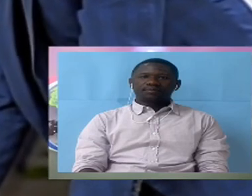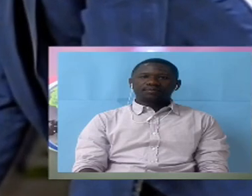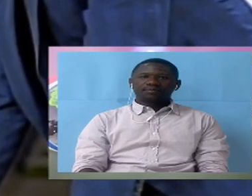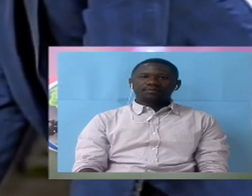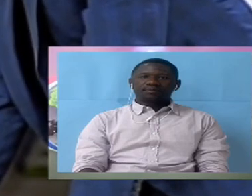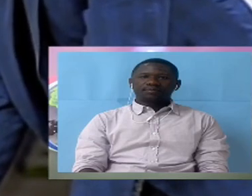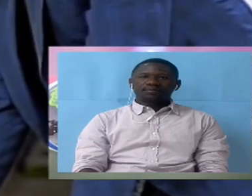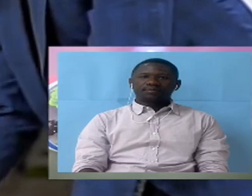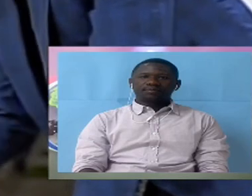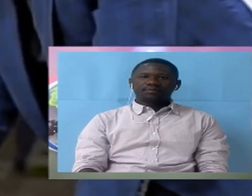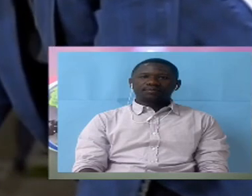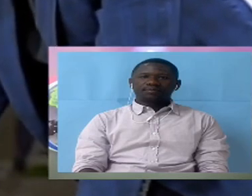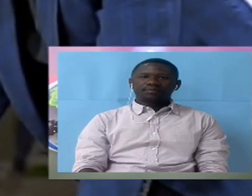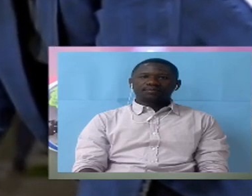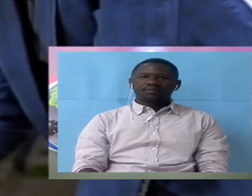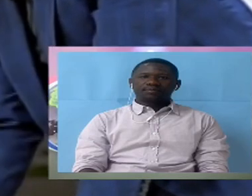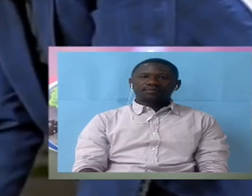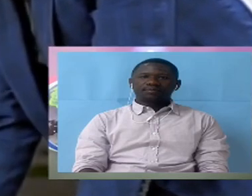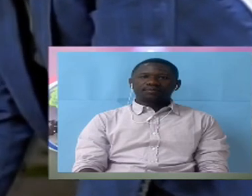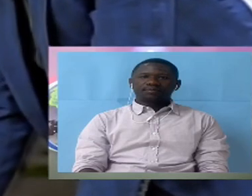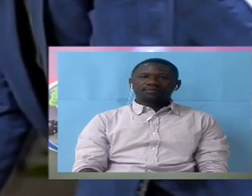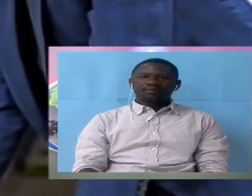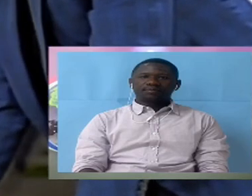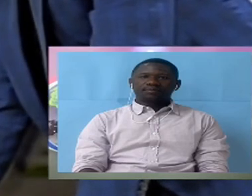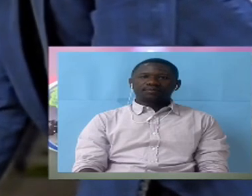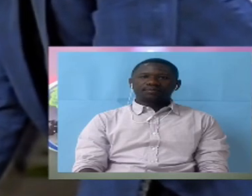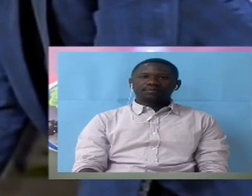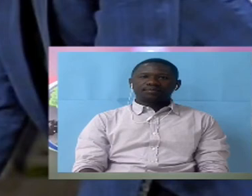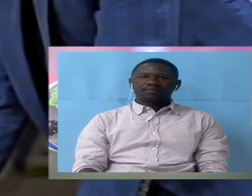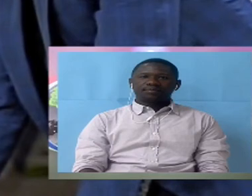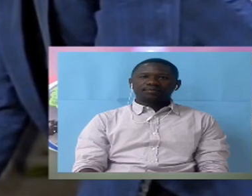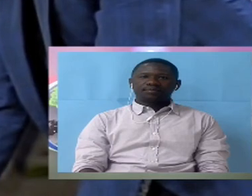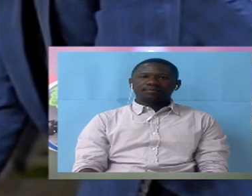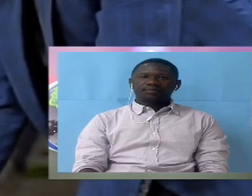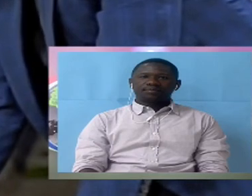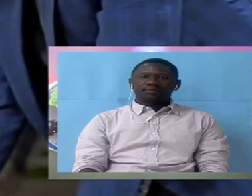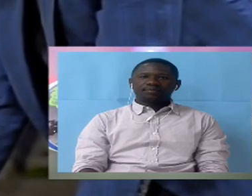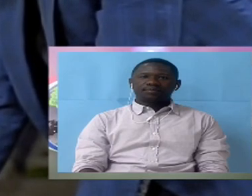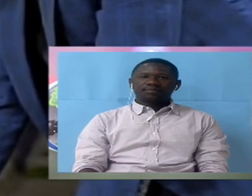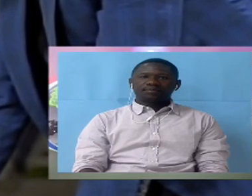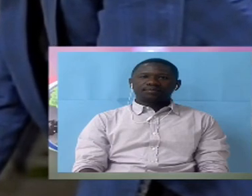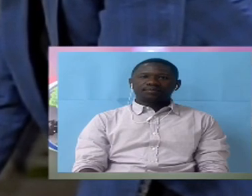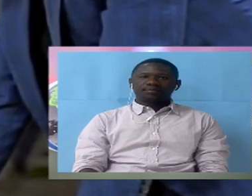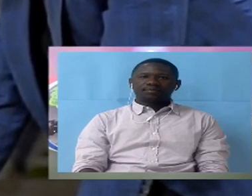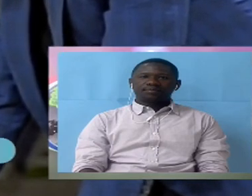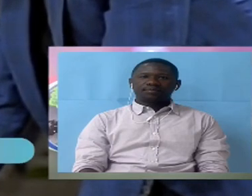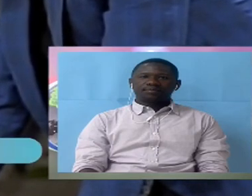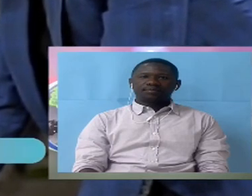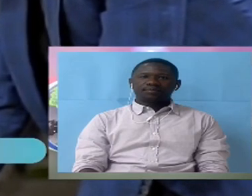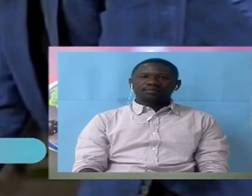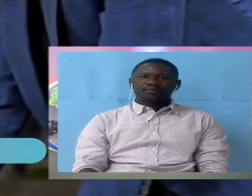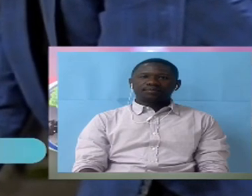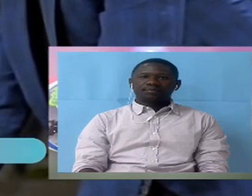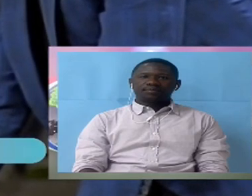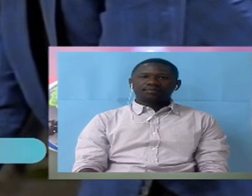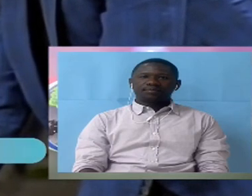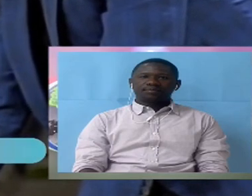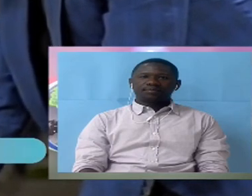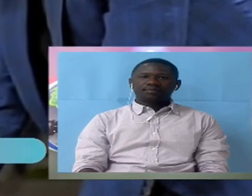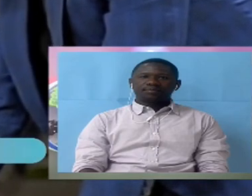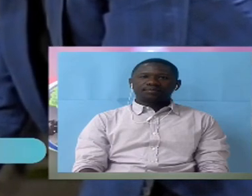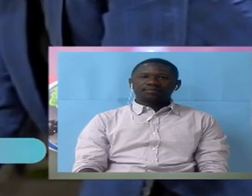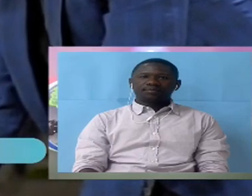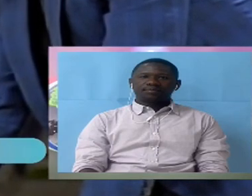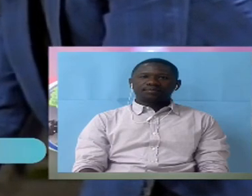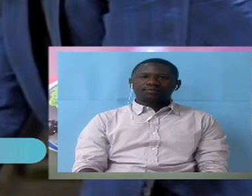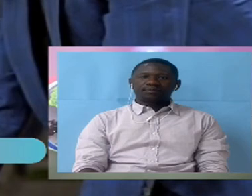I, Dr. Malick Njie. I, Dr. Malick Njie. Do swear that. Do swear that. I'll speak the truth. I'll speak the truth. The whole truth.